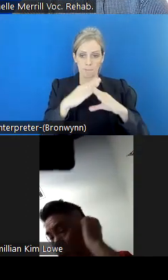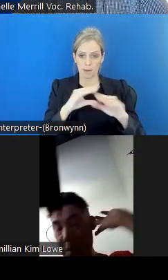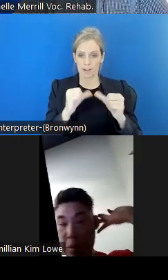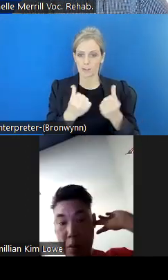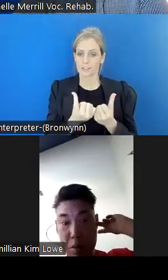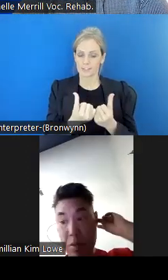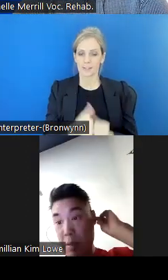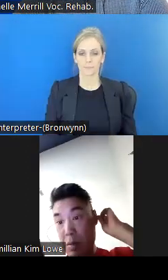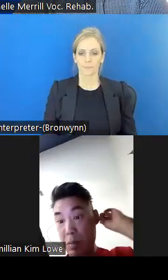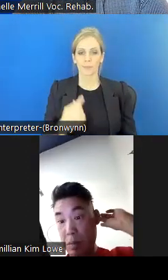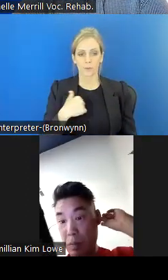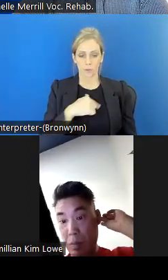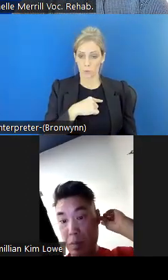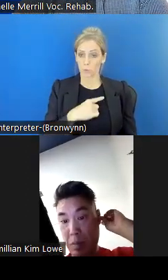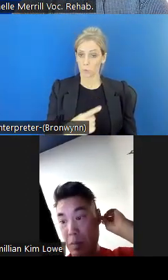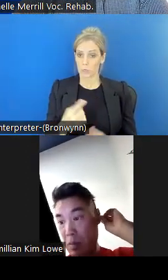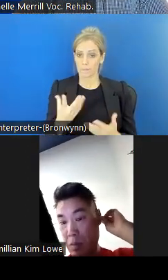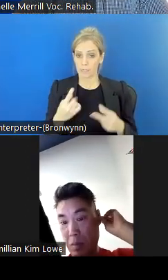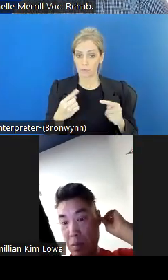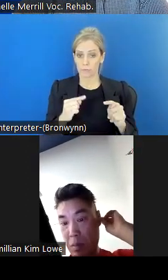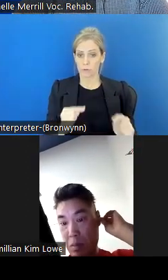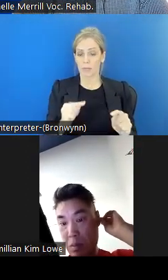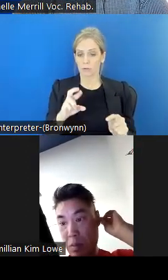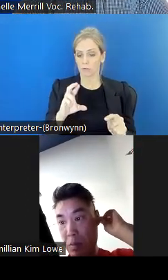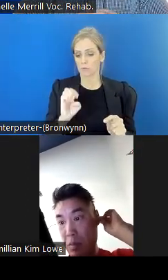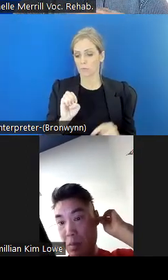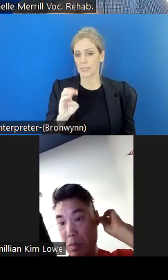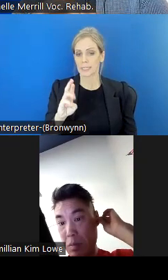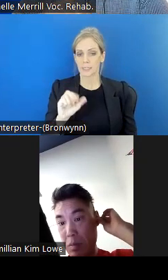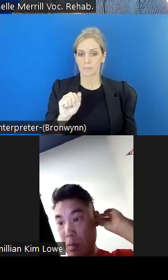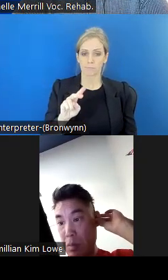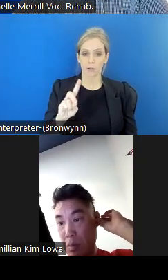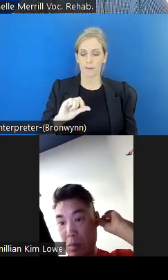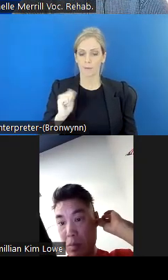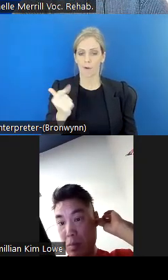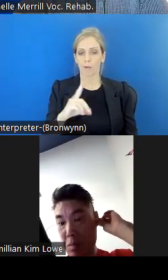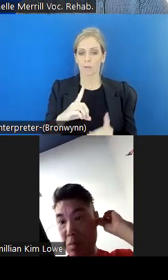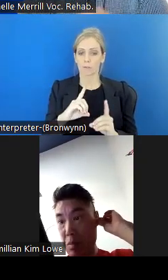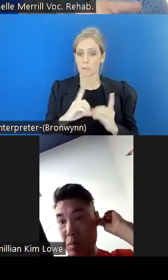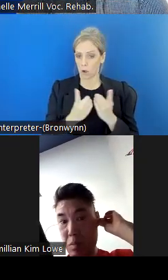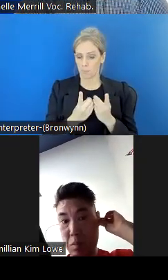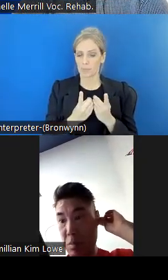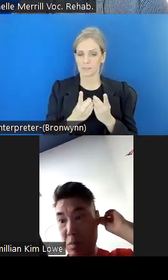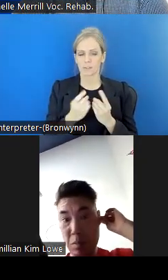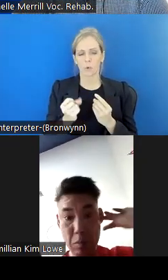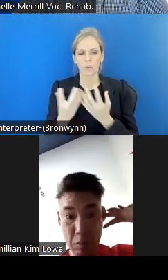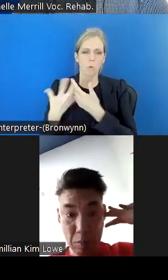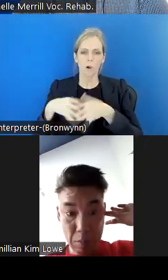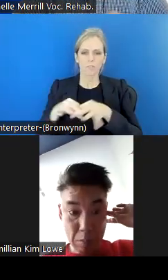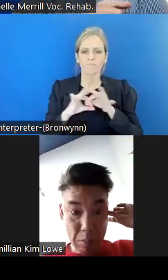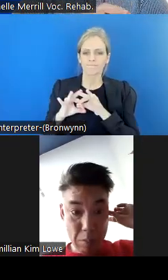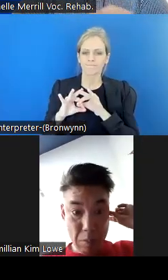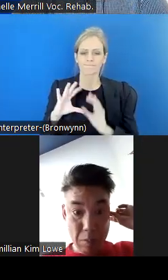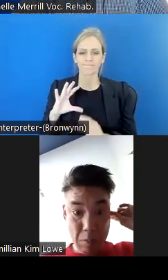We've tried to rebrand all of our departments so that there's a more cohesive look. You'll see that we've kind